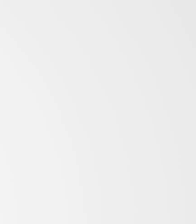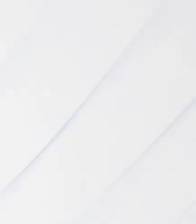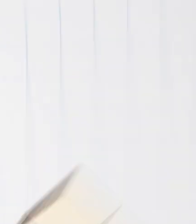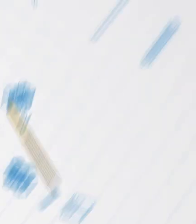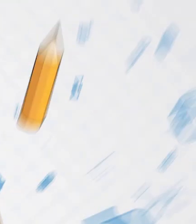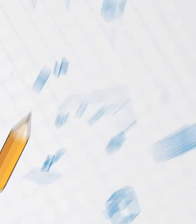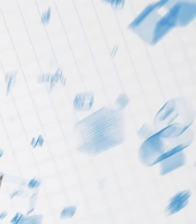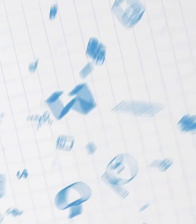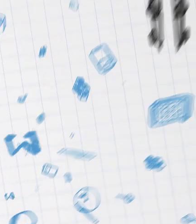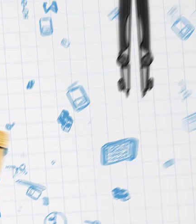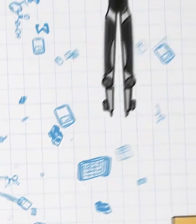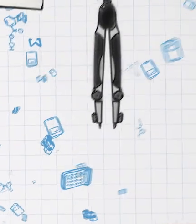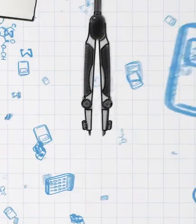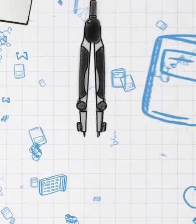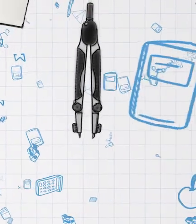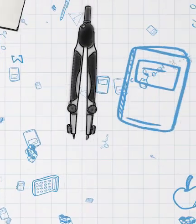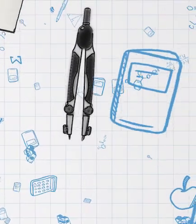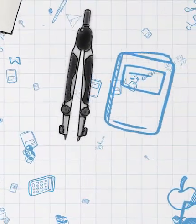Zoshi.